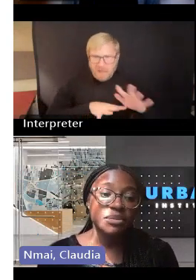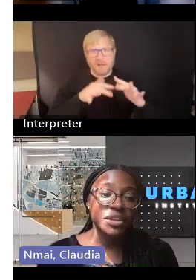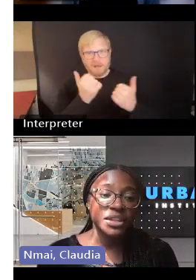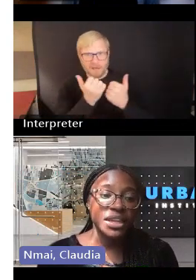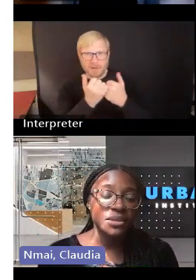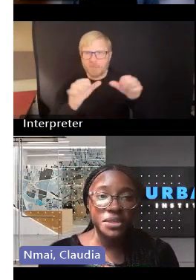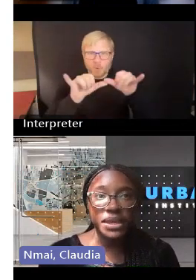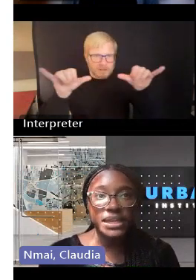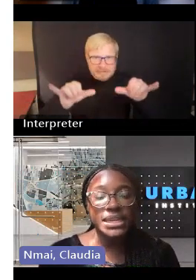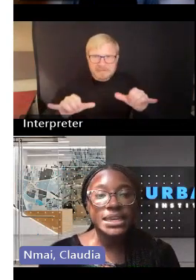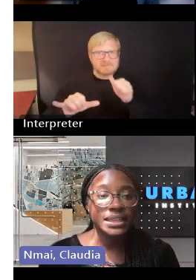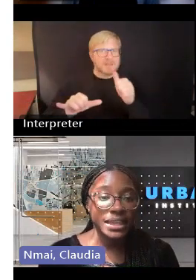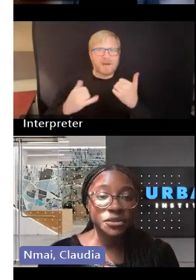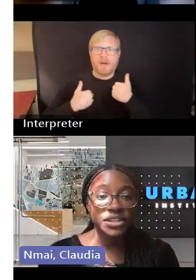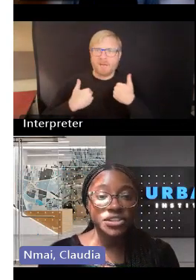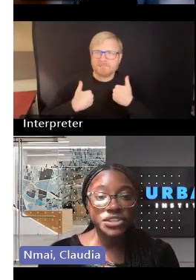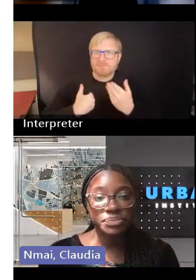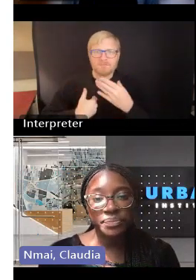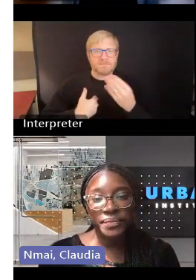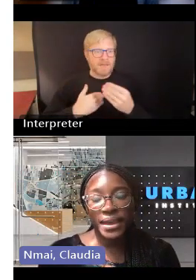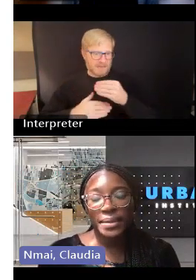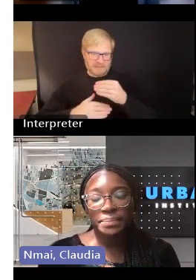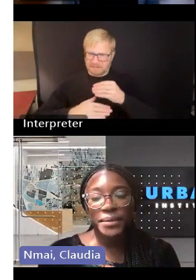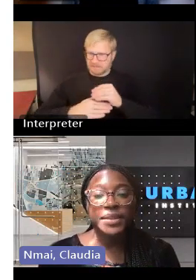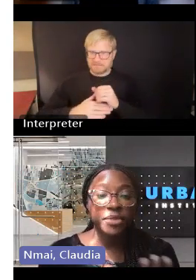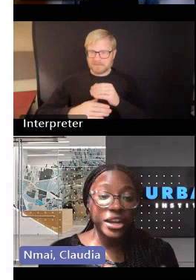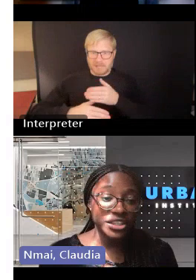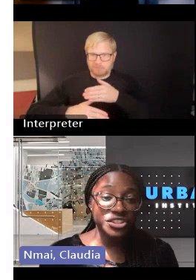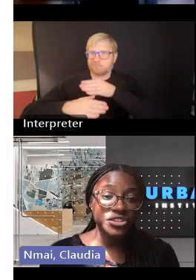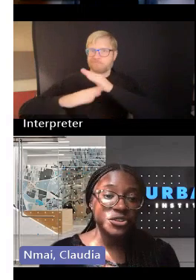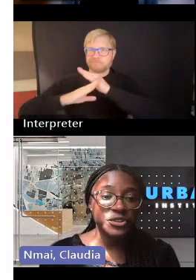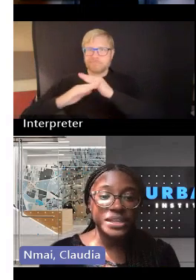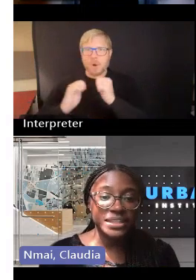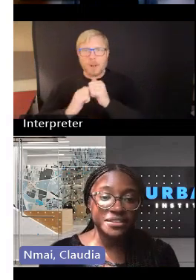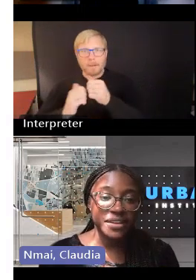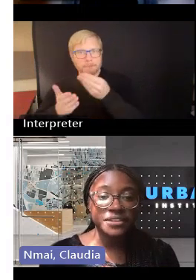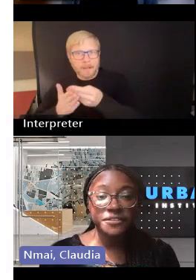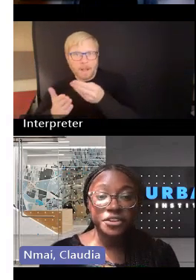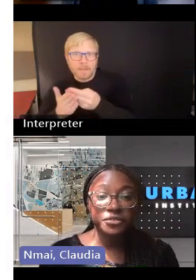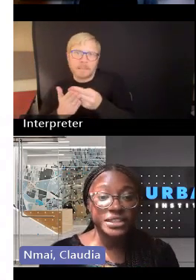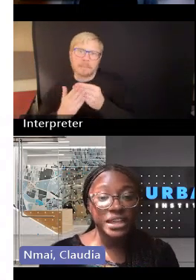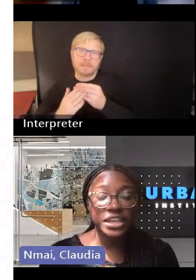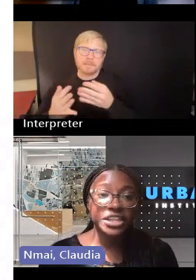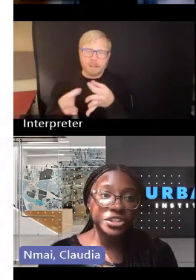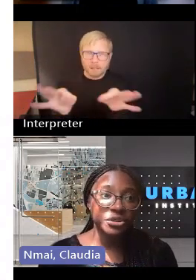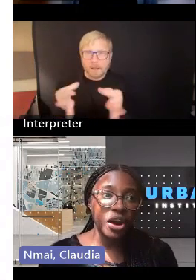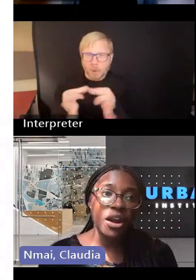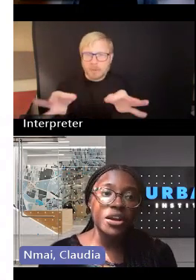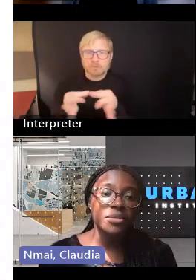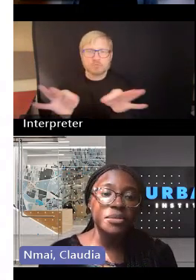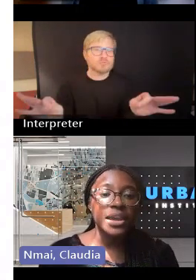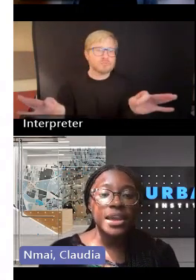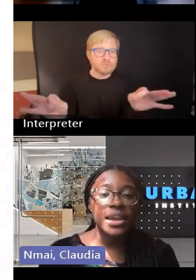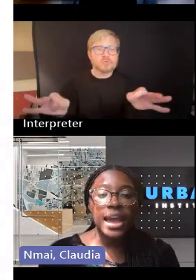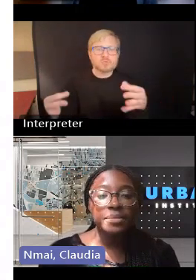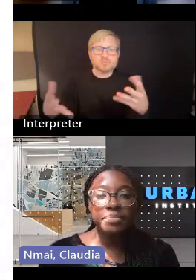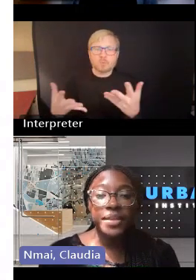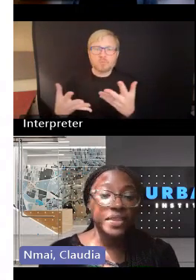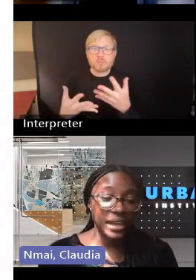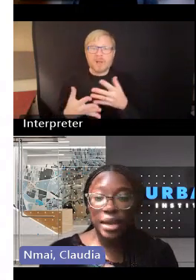then the inaccessibility with money and language. And then practitioners also identified a fear of retaliation or